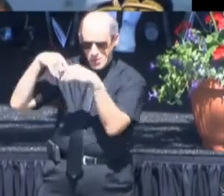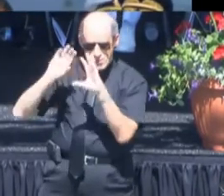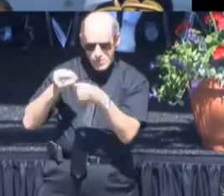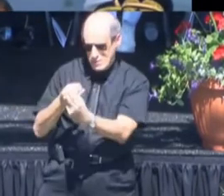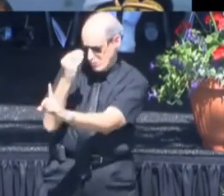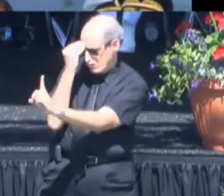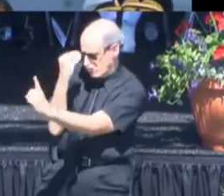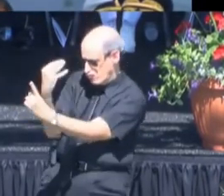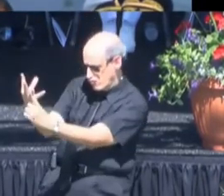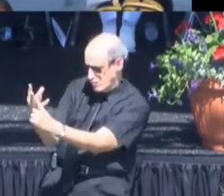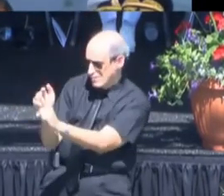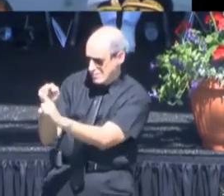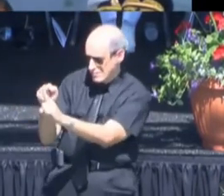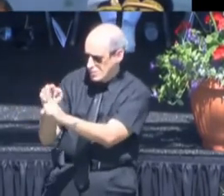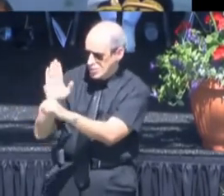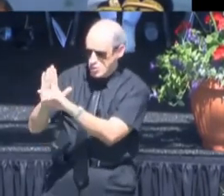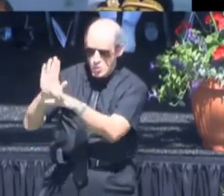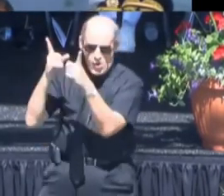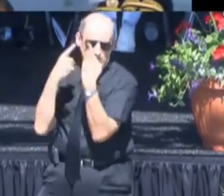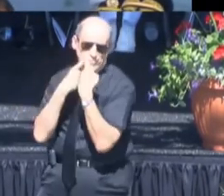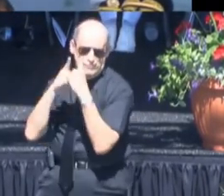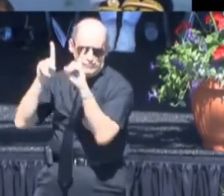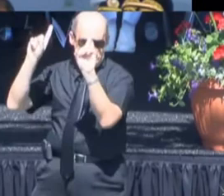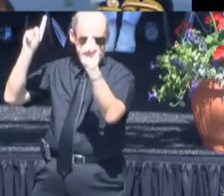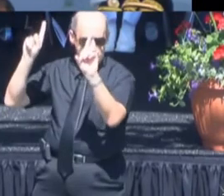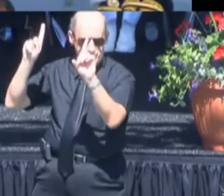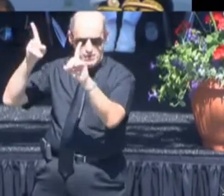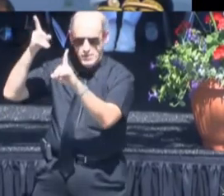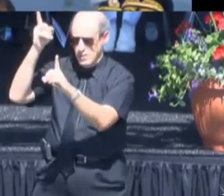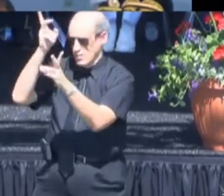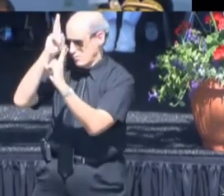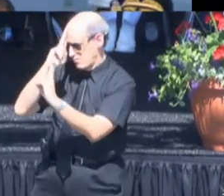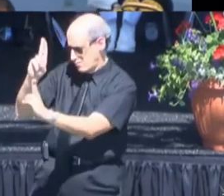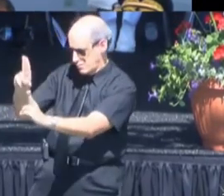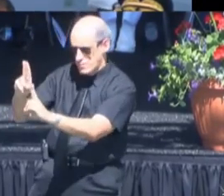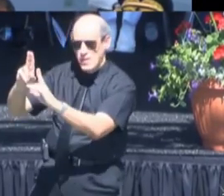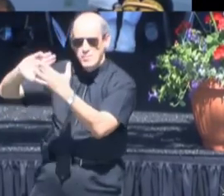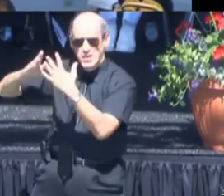inform and that of being a class valedictorian. It